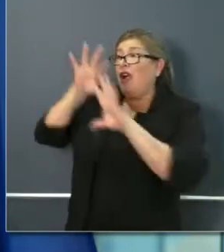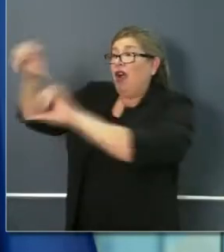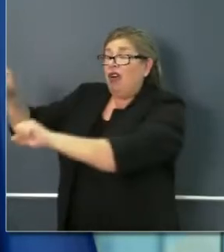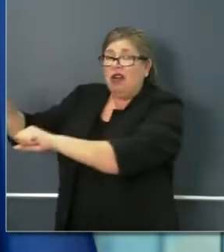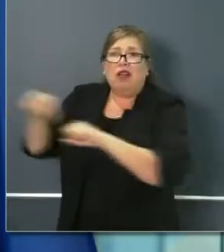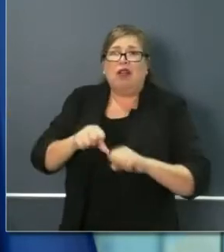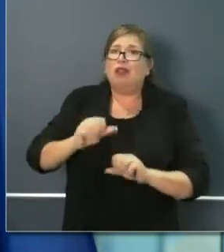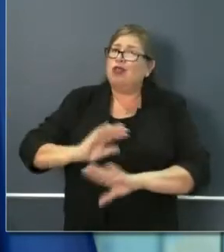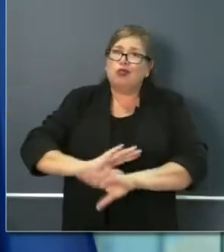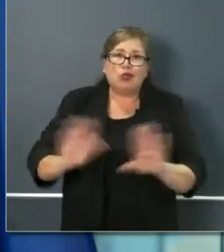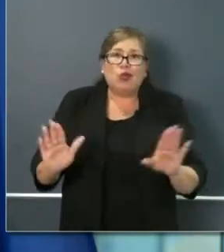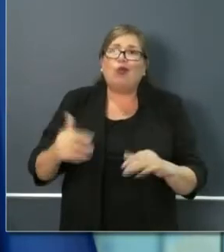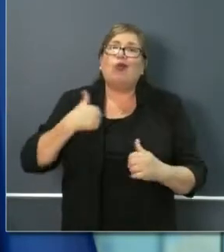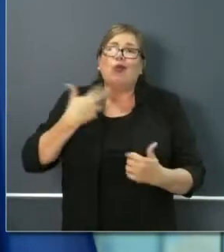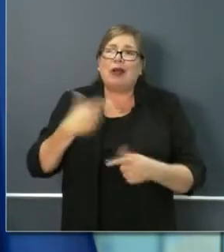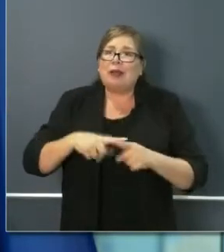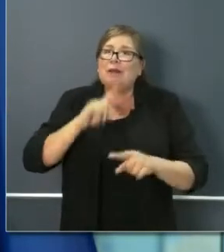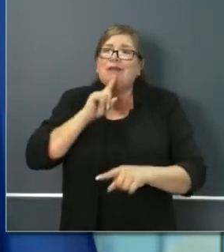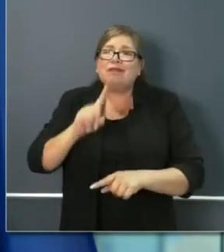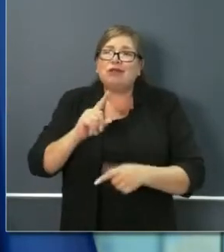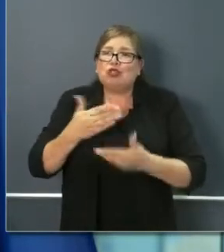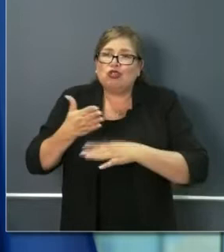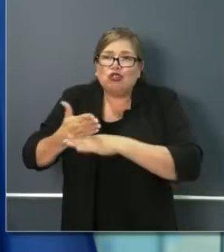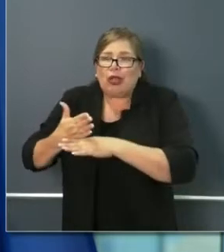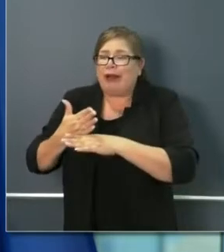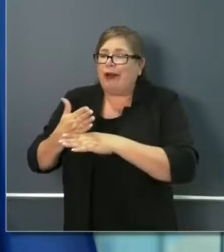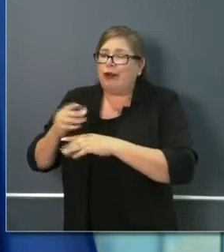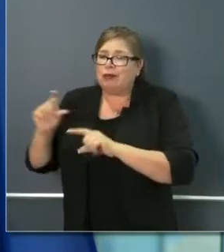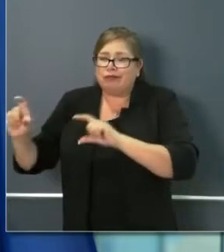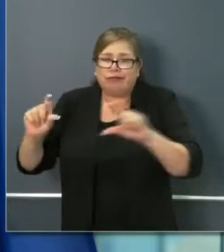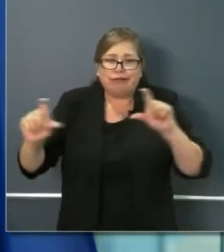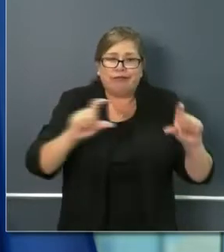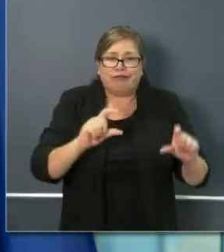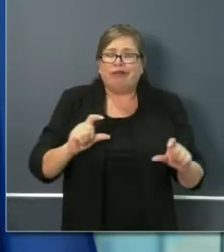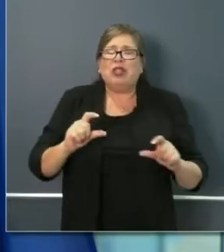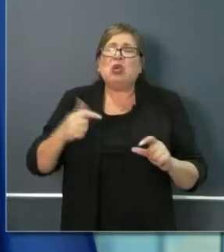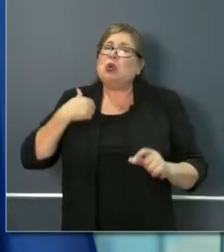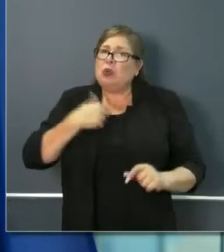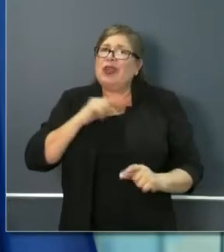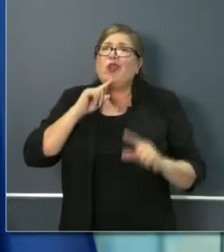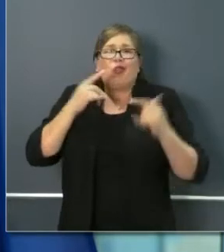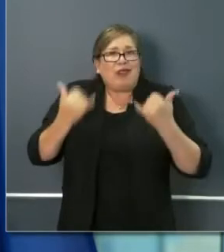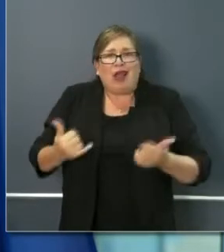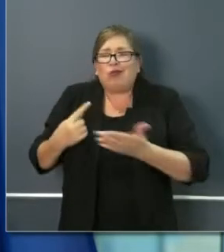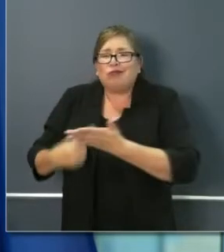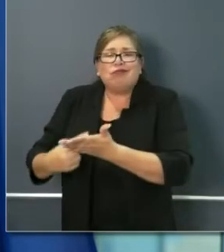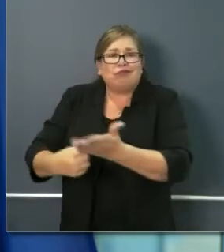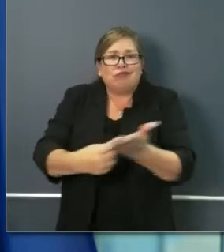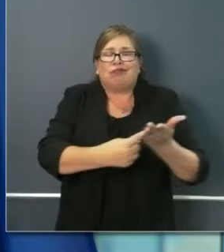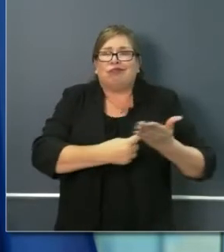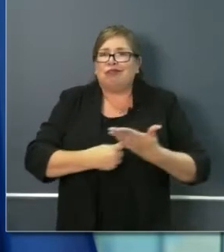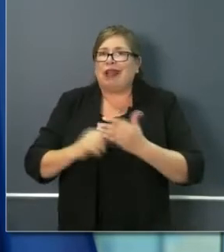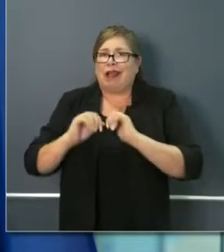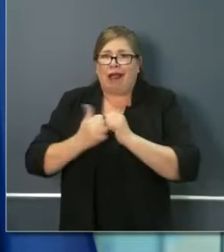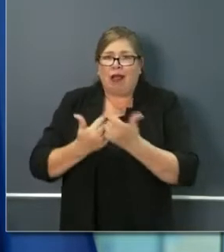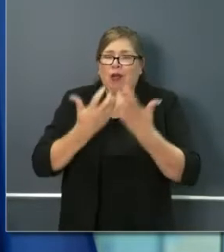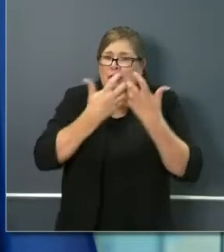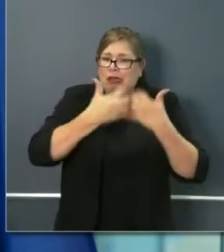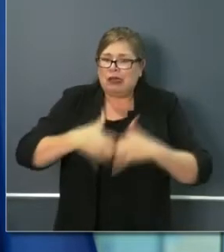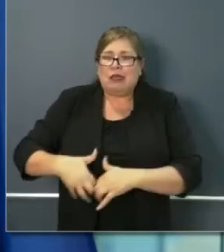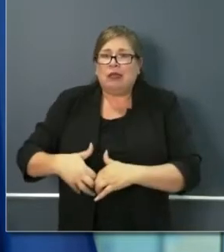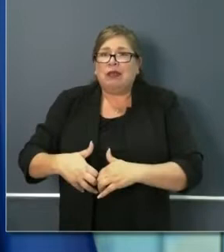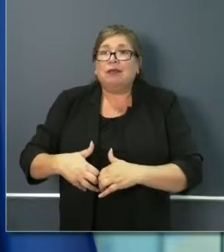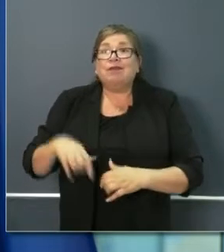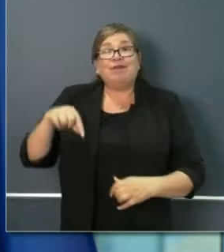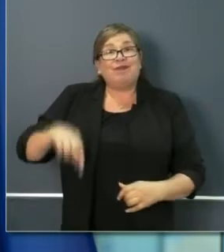things around. And so that's the spirit, to answer your question, that we're bringing to this conversation and debate. We are, as a